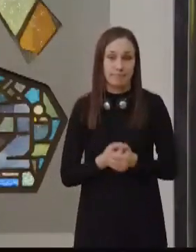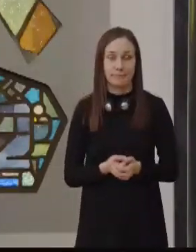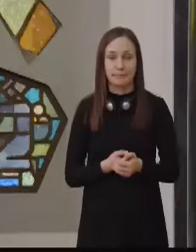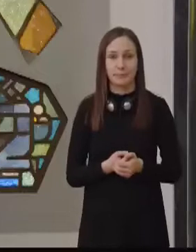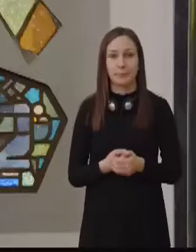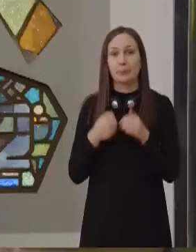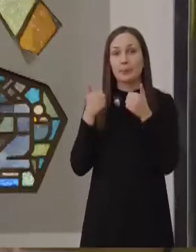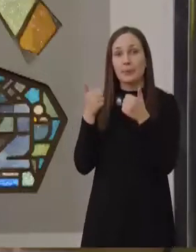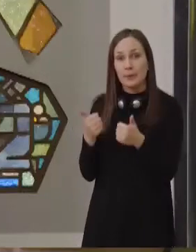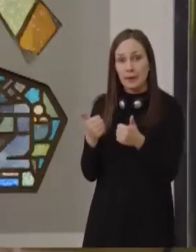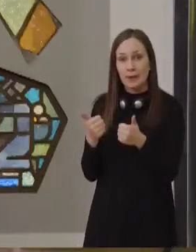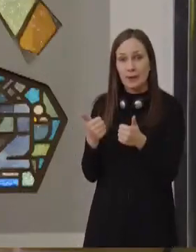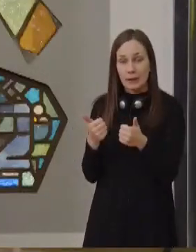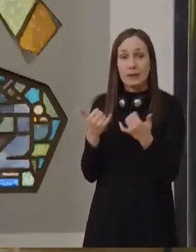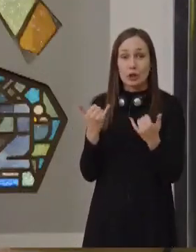community.